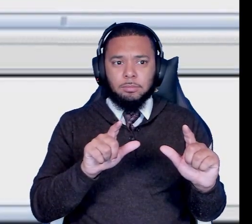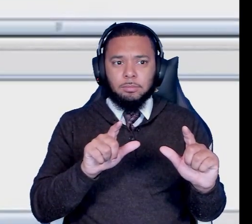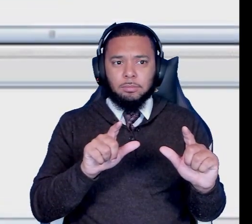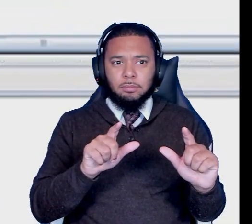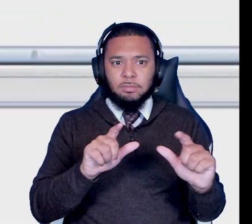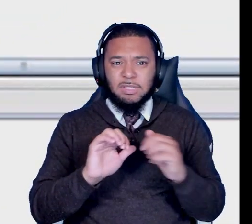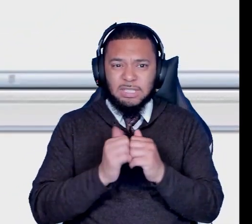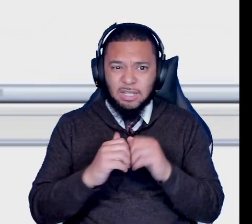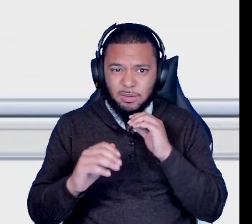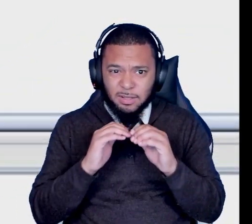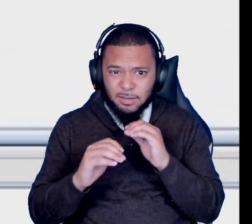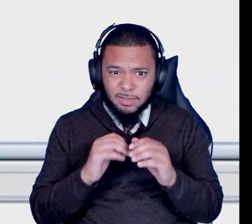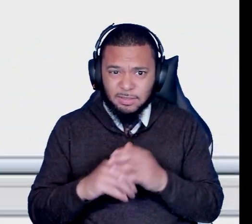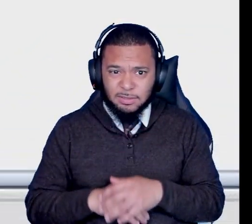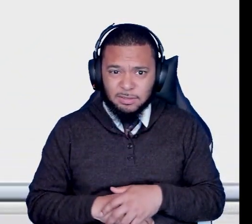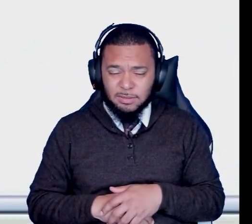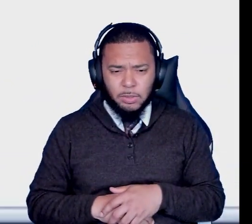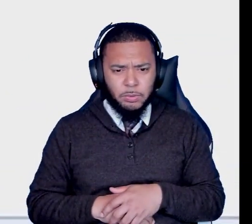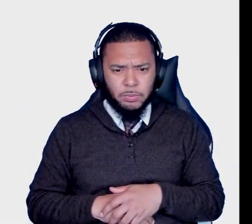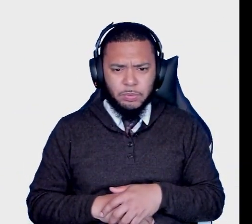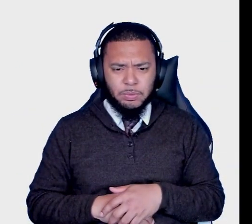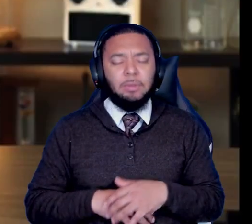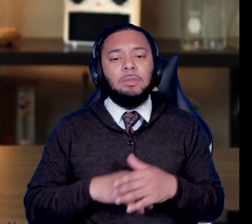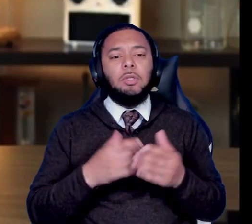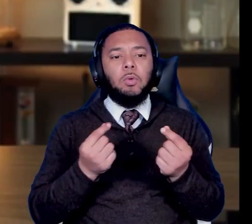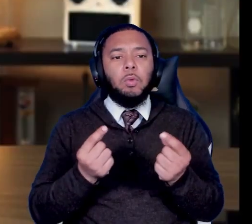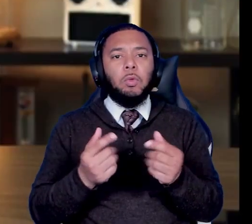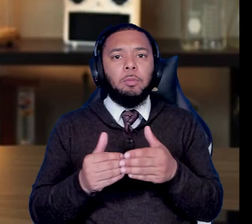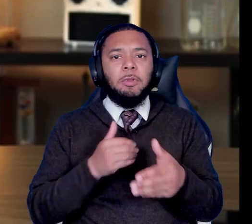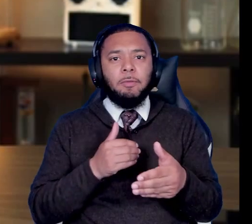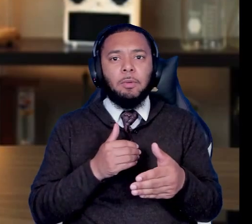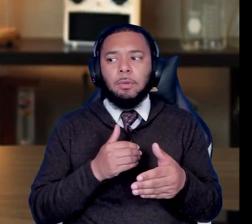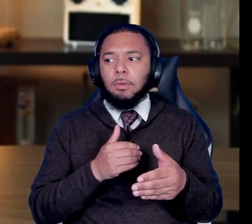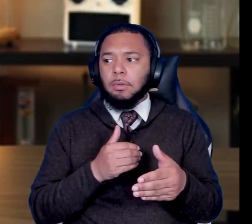talk to people. What I'm going to do before, because